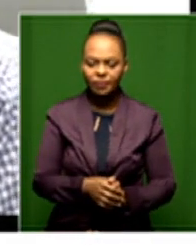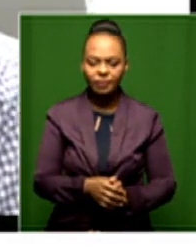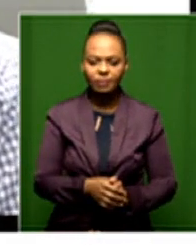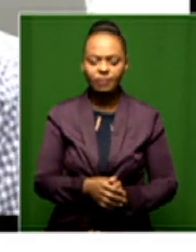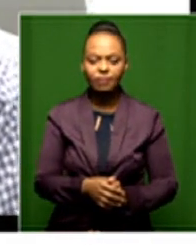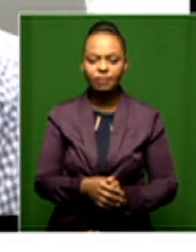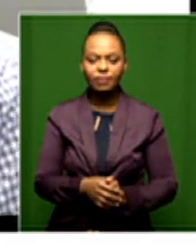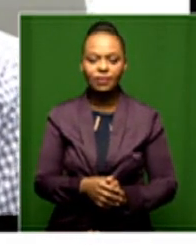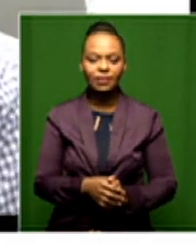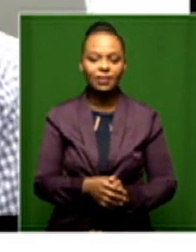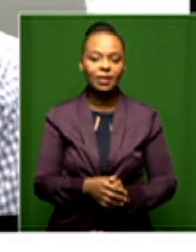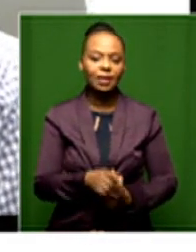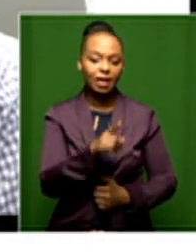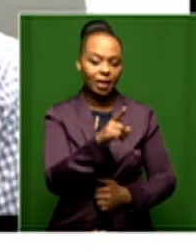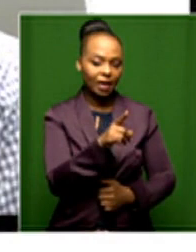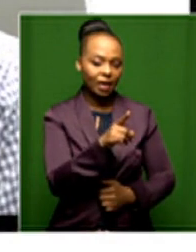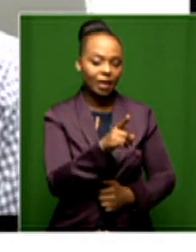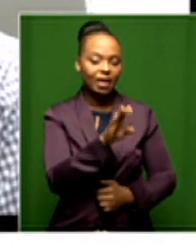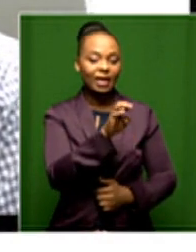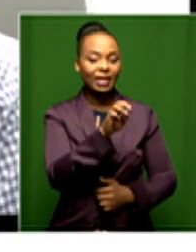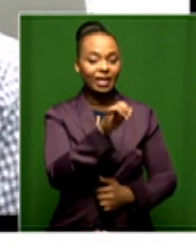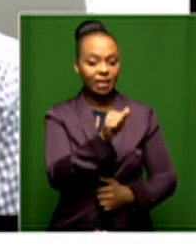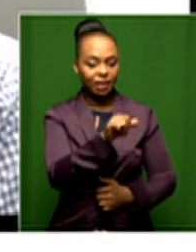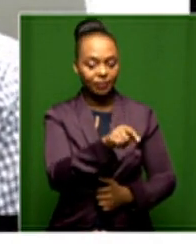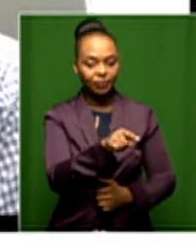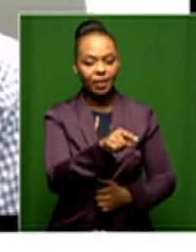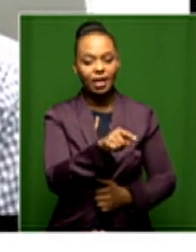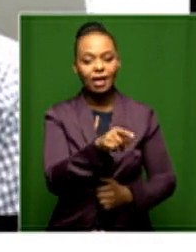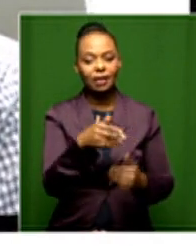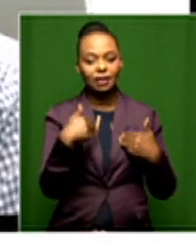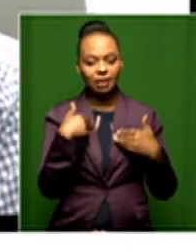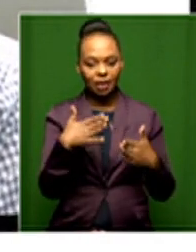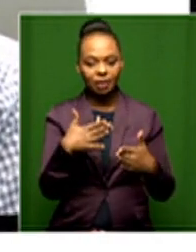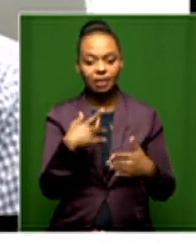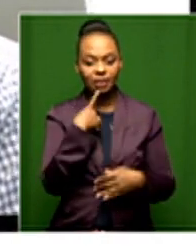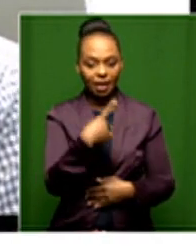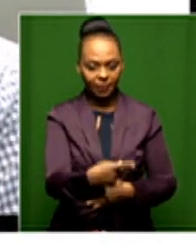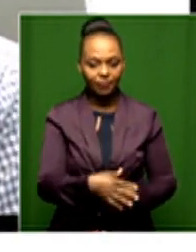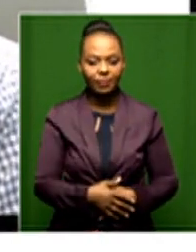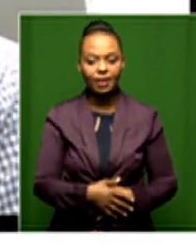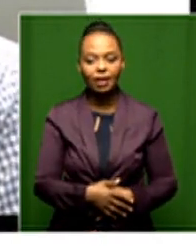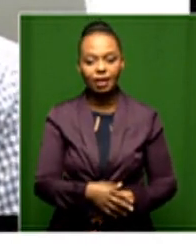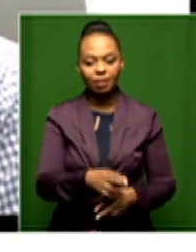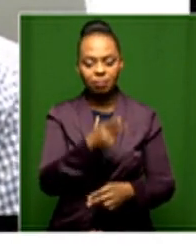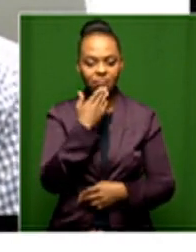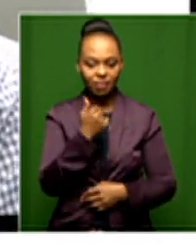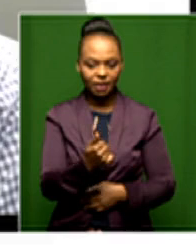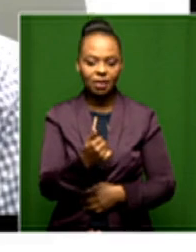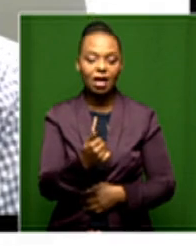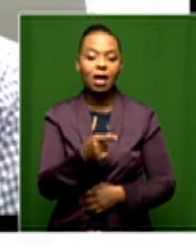So, Leanne, let me first start by saying we need to respect the fact that this matter is still before the